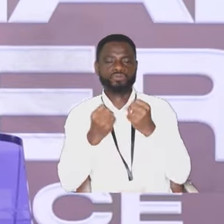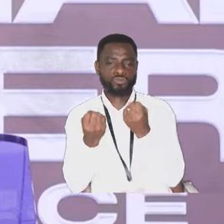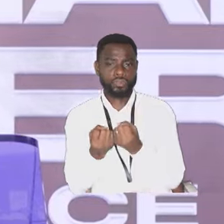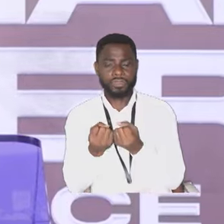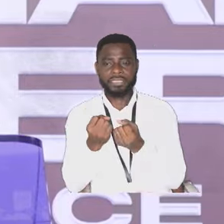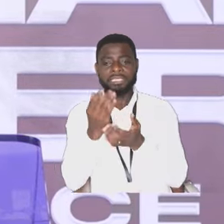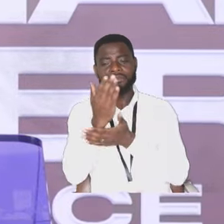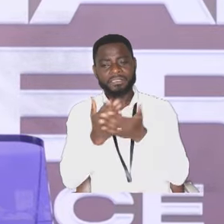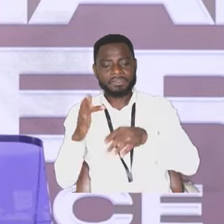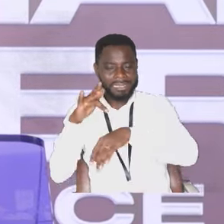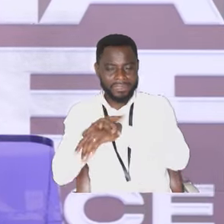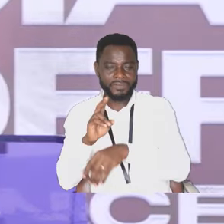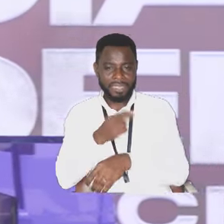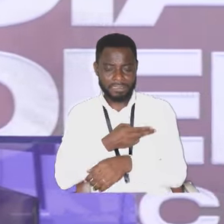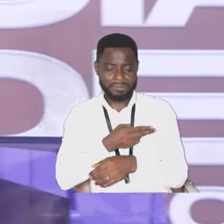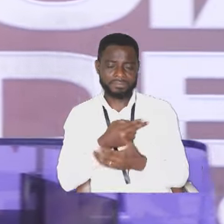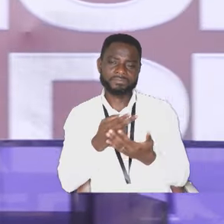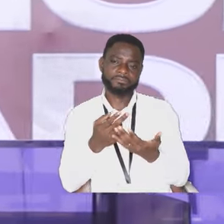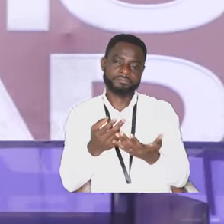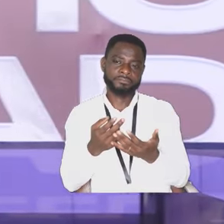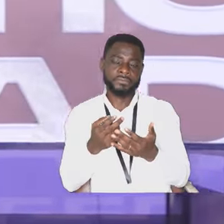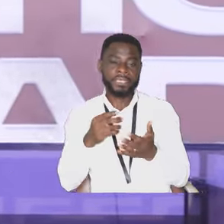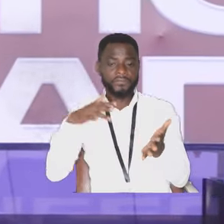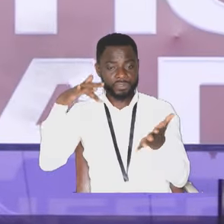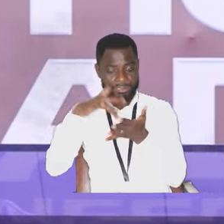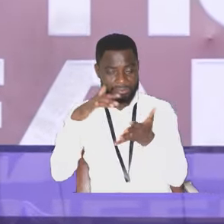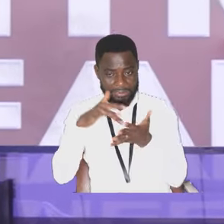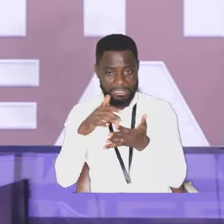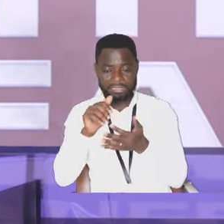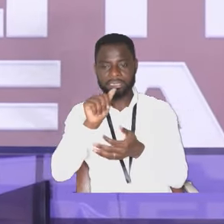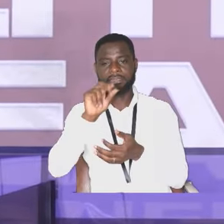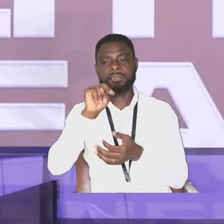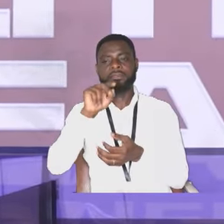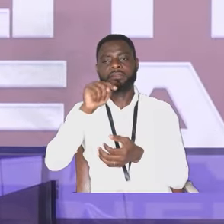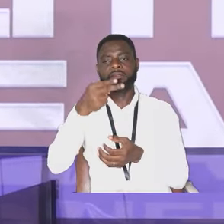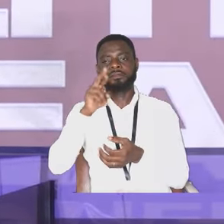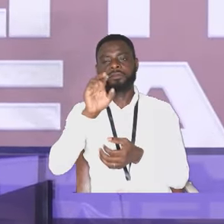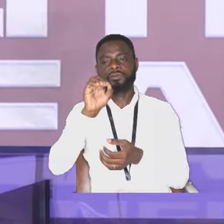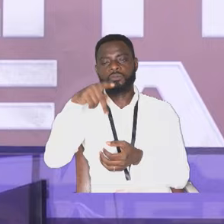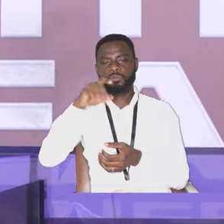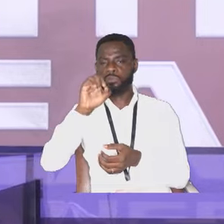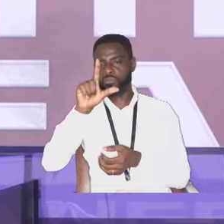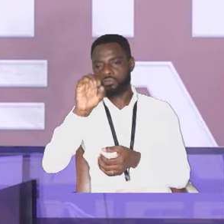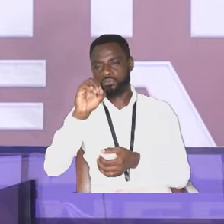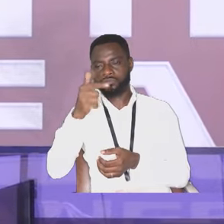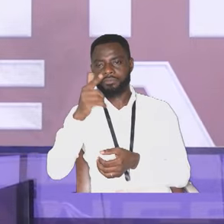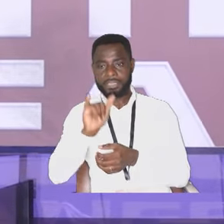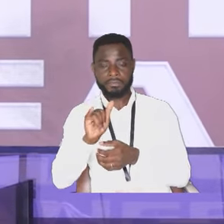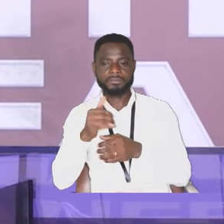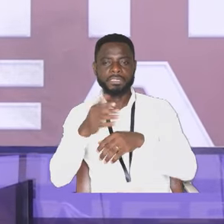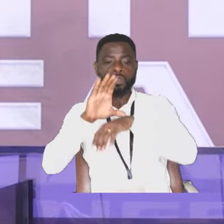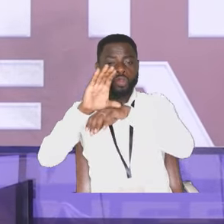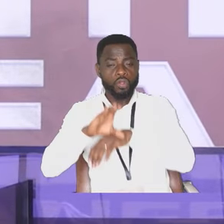things are affecting us. In fact, when you study anthropology, it will tell you that, you see, cultural issues are not